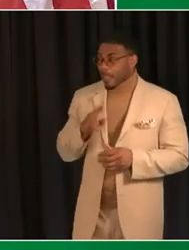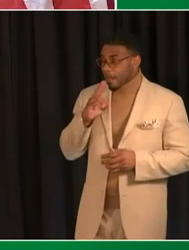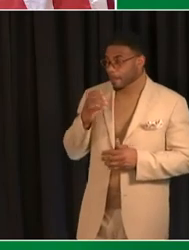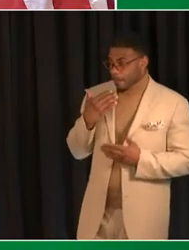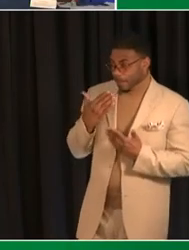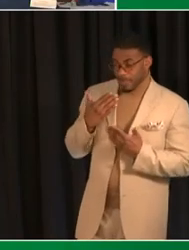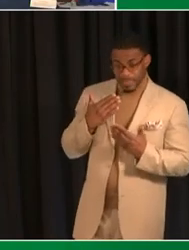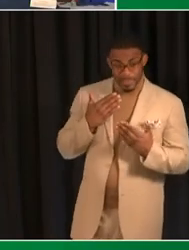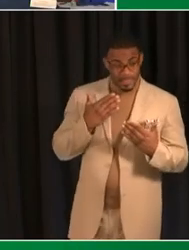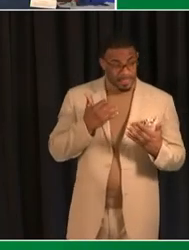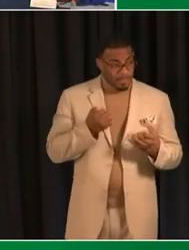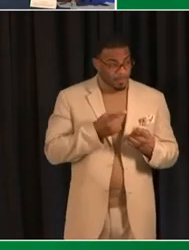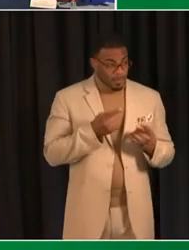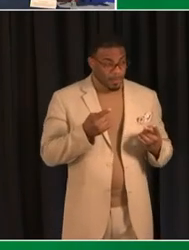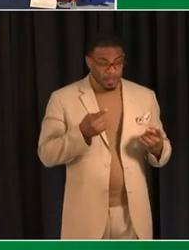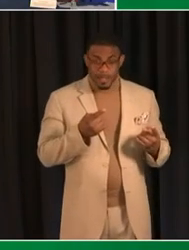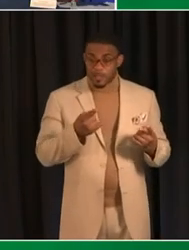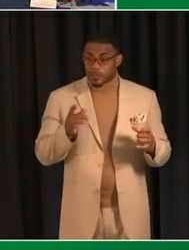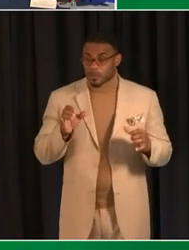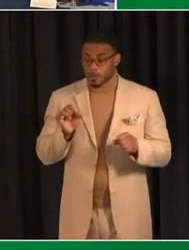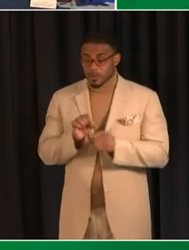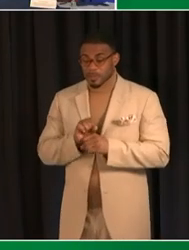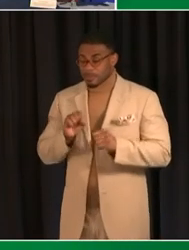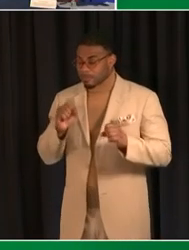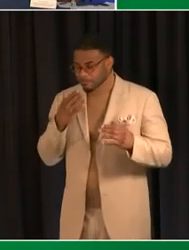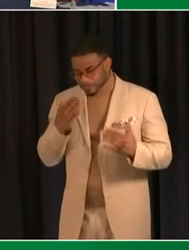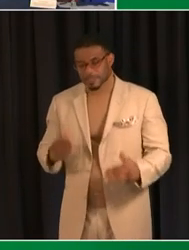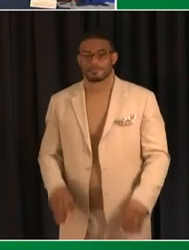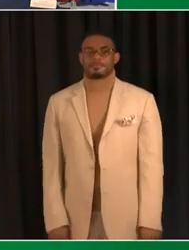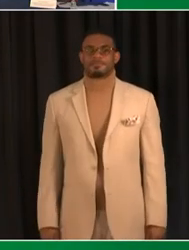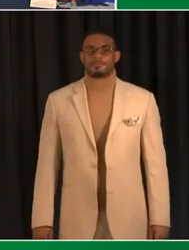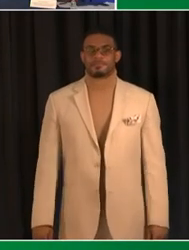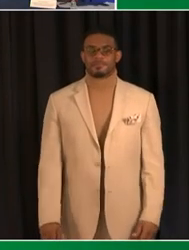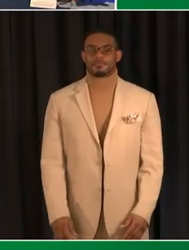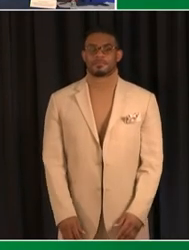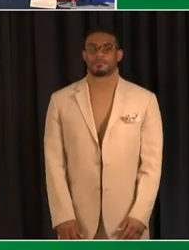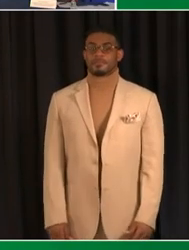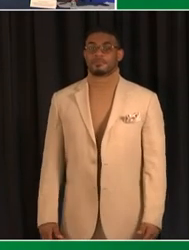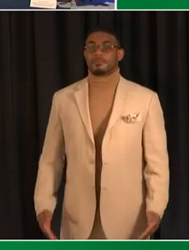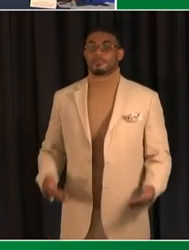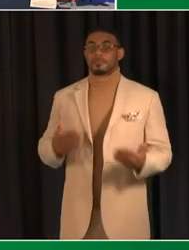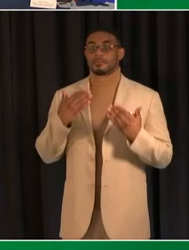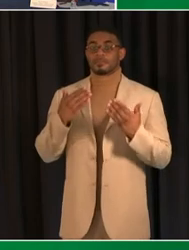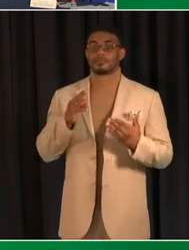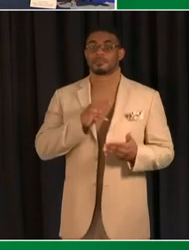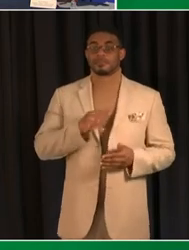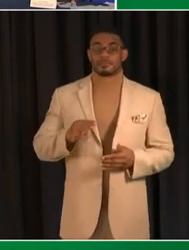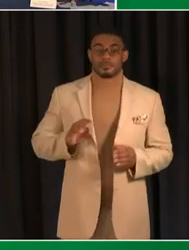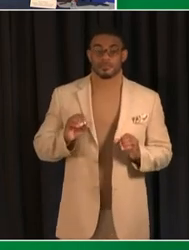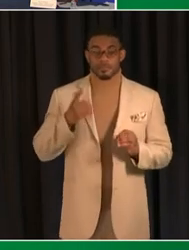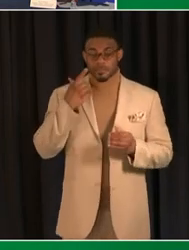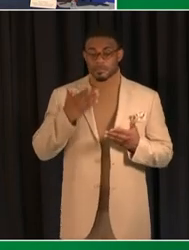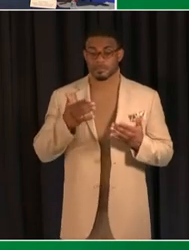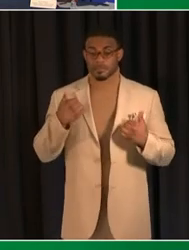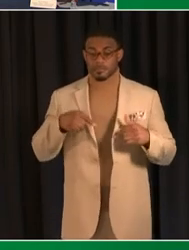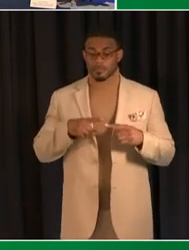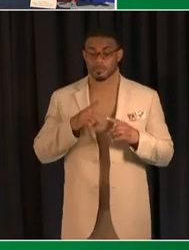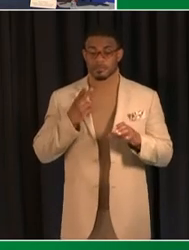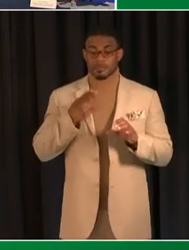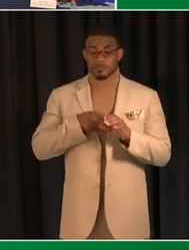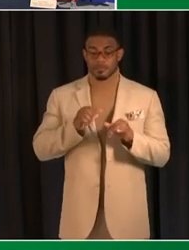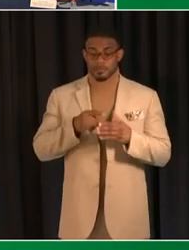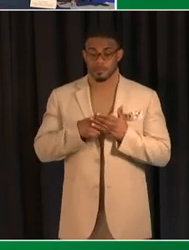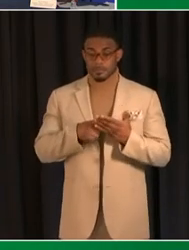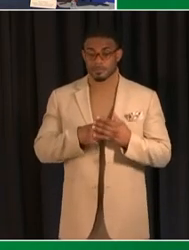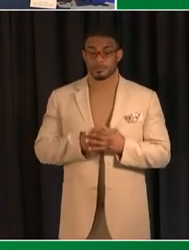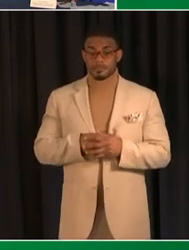No, so I just wanted to thank everyone and echo everyone on the panel's sentiments and thank the mayor's office for allowing us